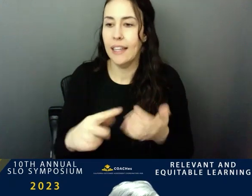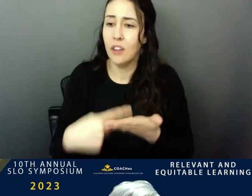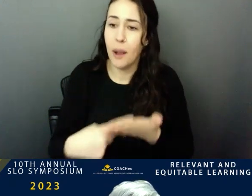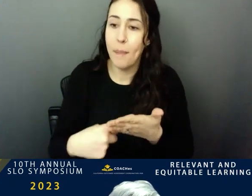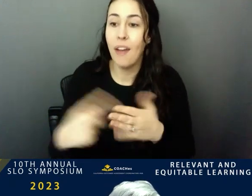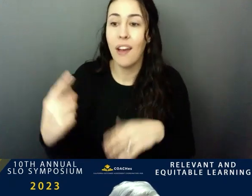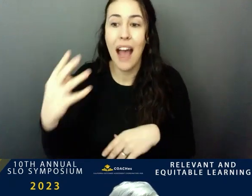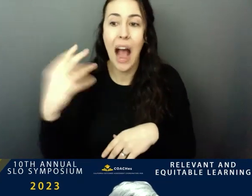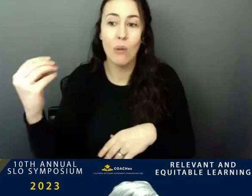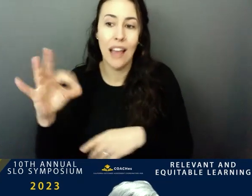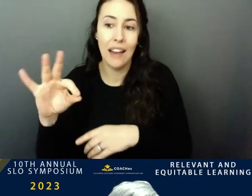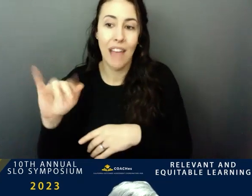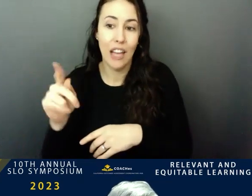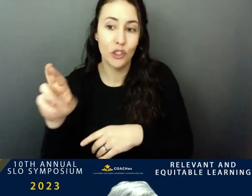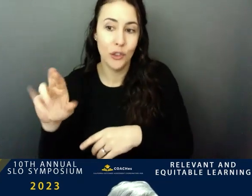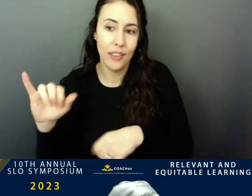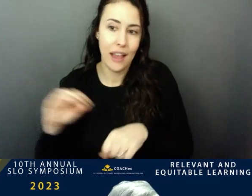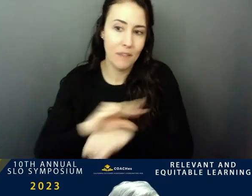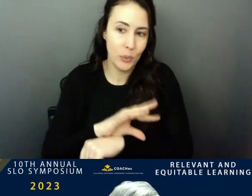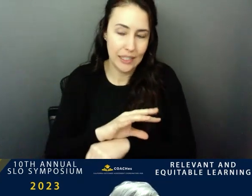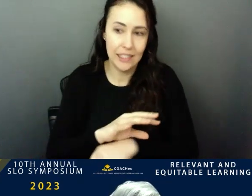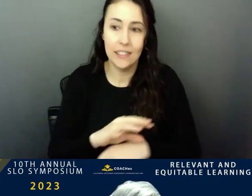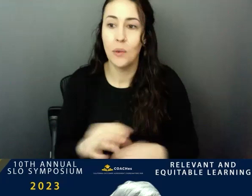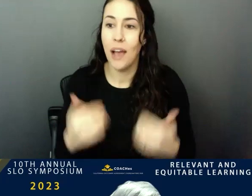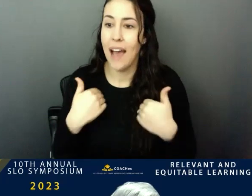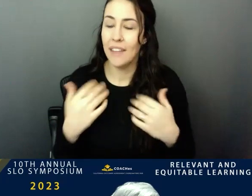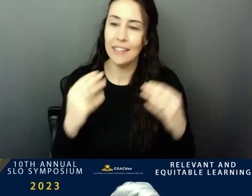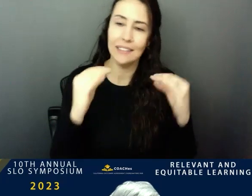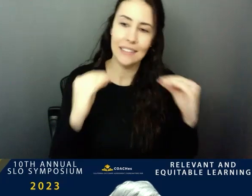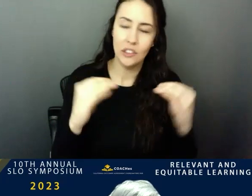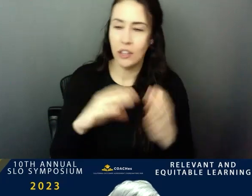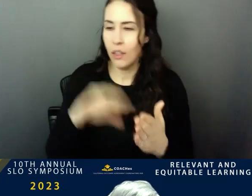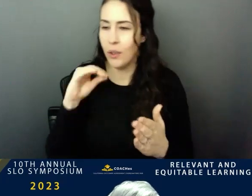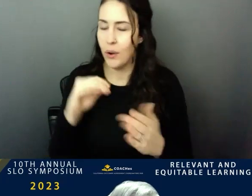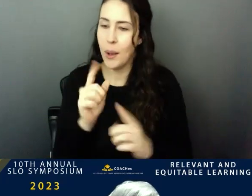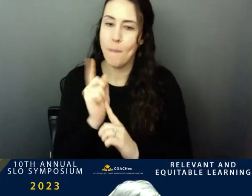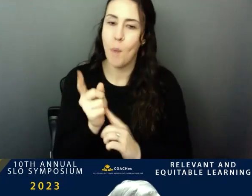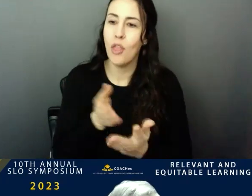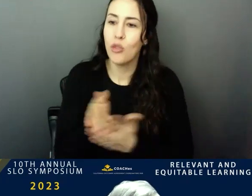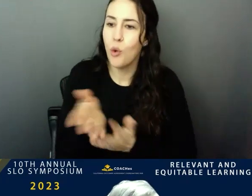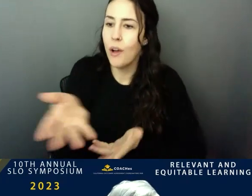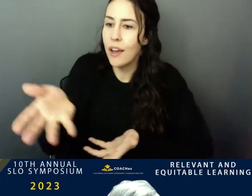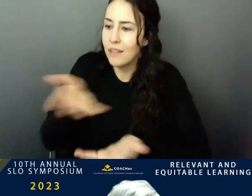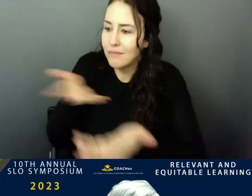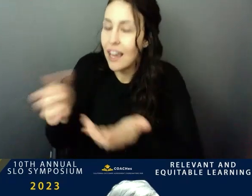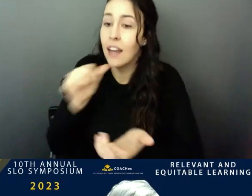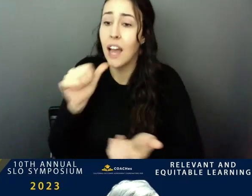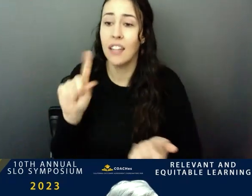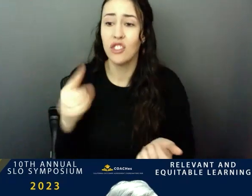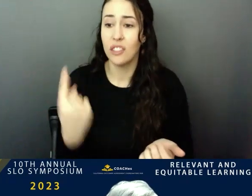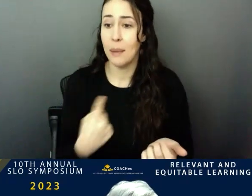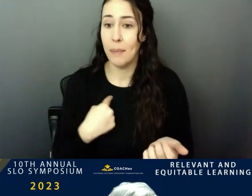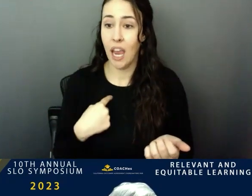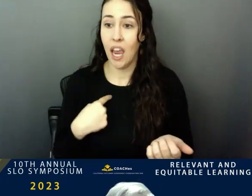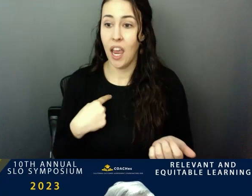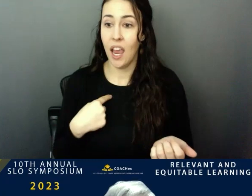influence those things. And so really having a teaching and learning moment through more of an interactive that way, as opposed to me just